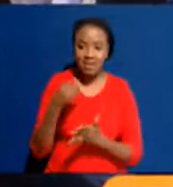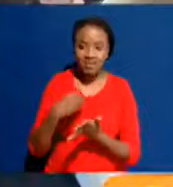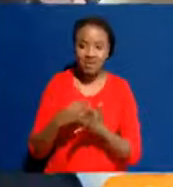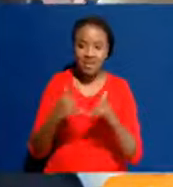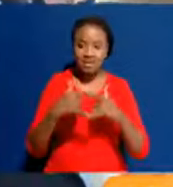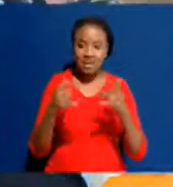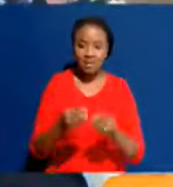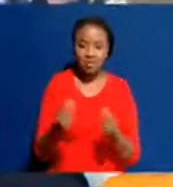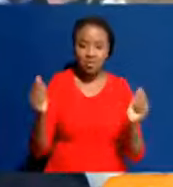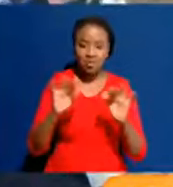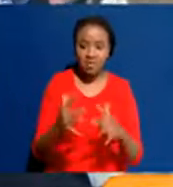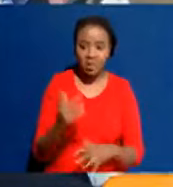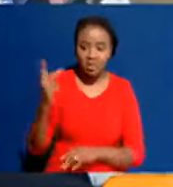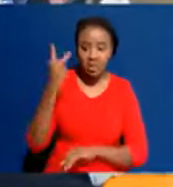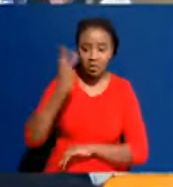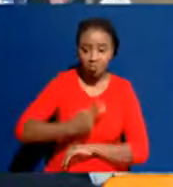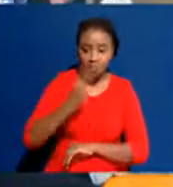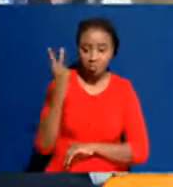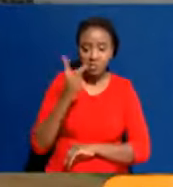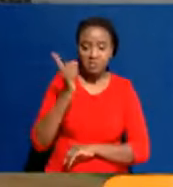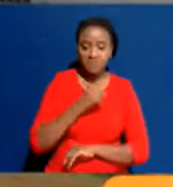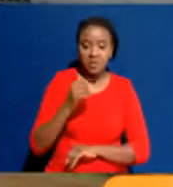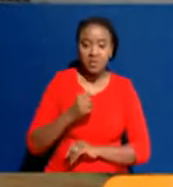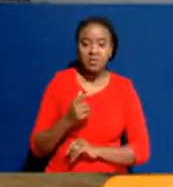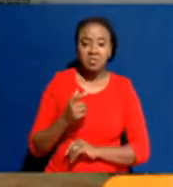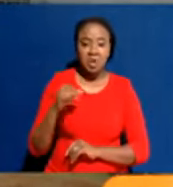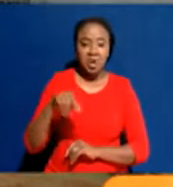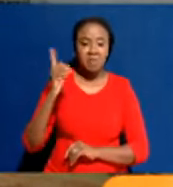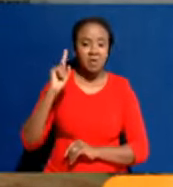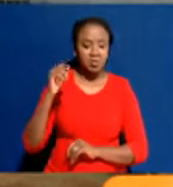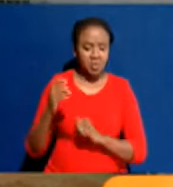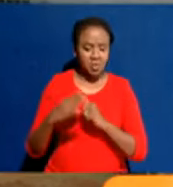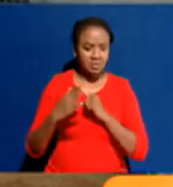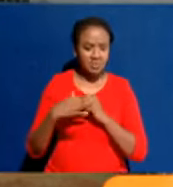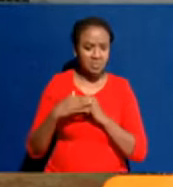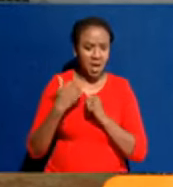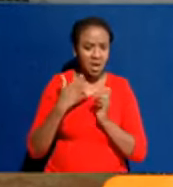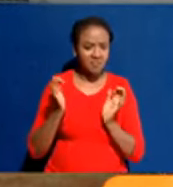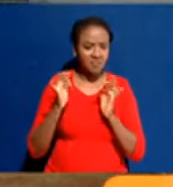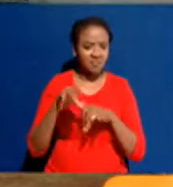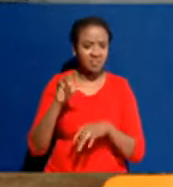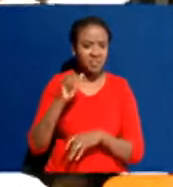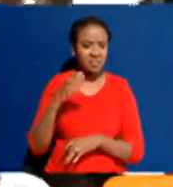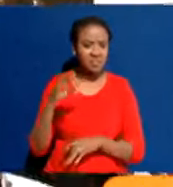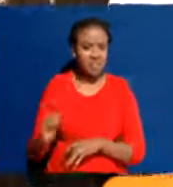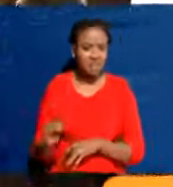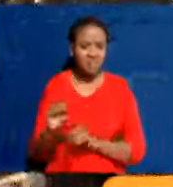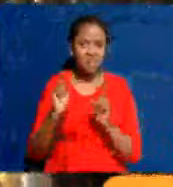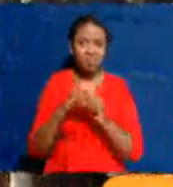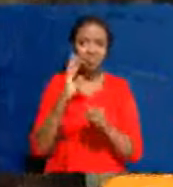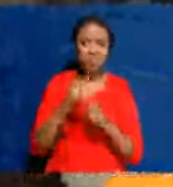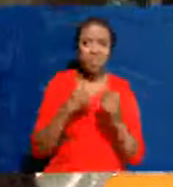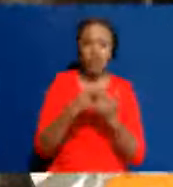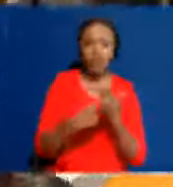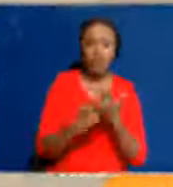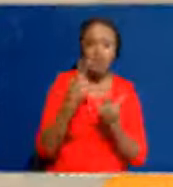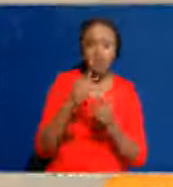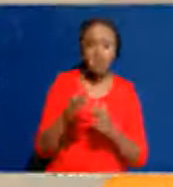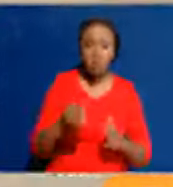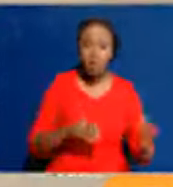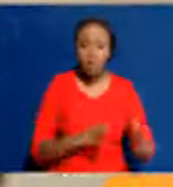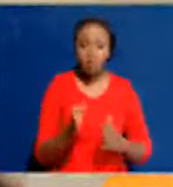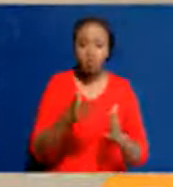which follows the inaugural Africa Climate Summit held in Nairobi in September, will also discuss opportunities the new climate